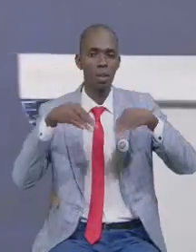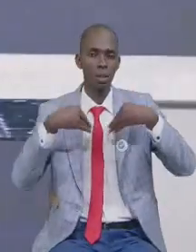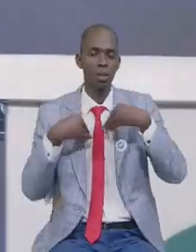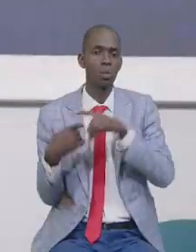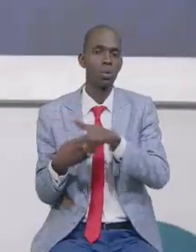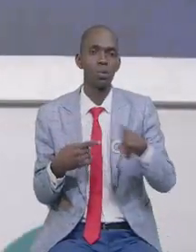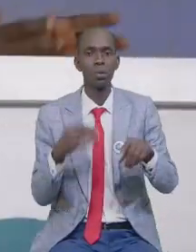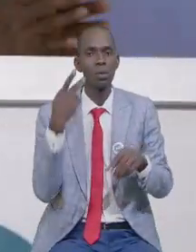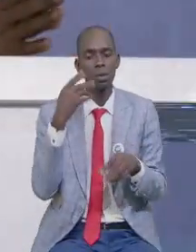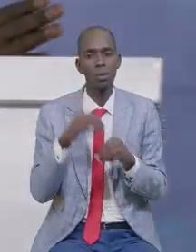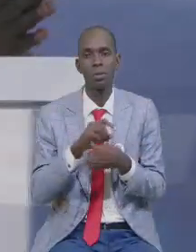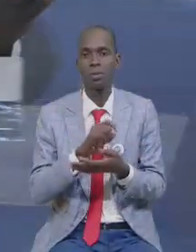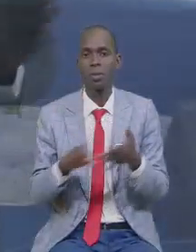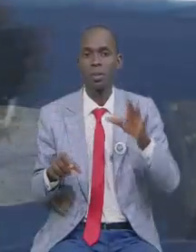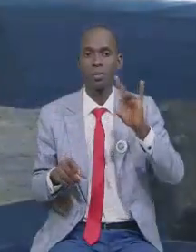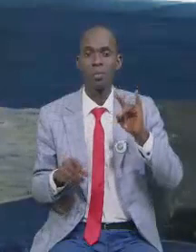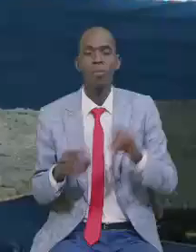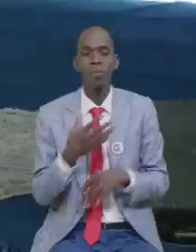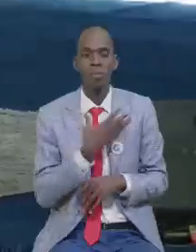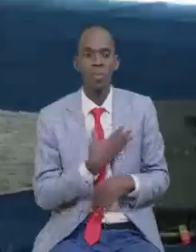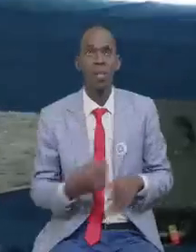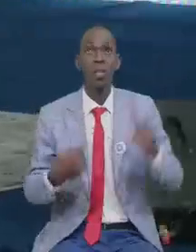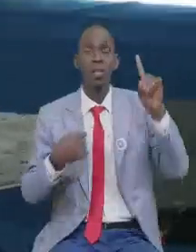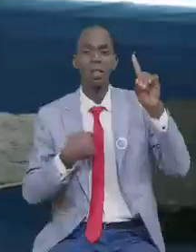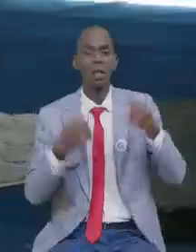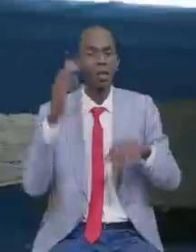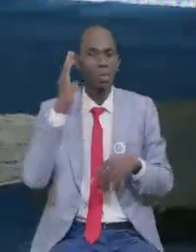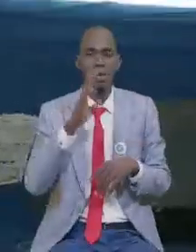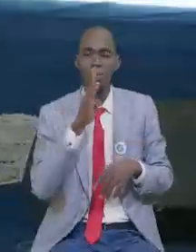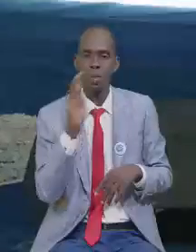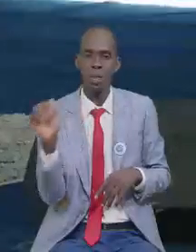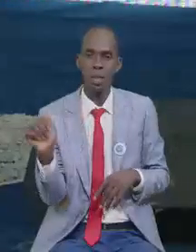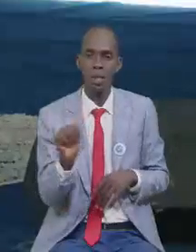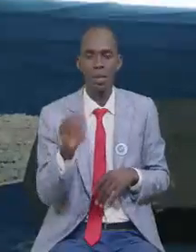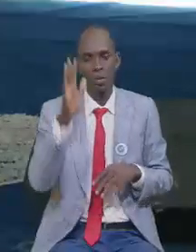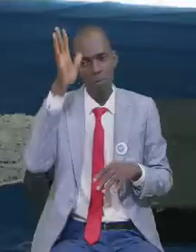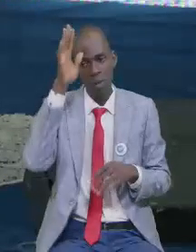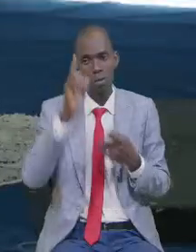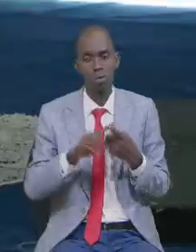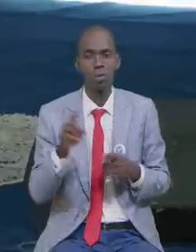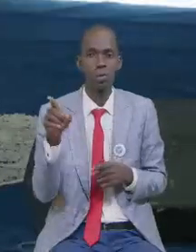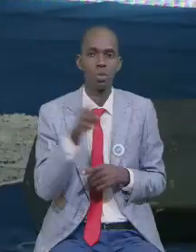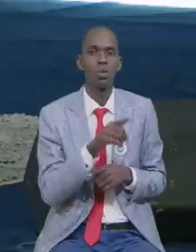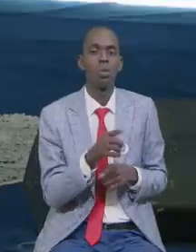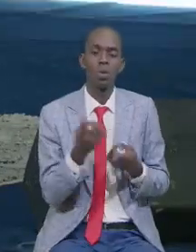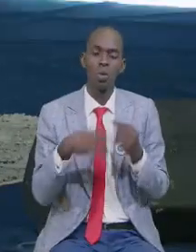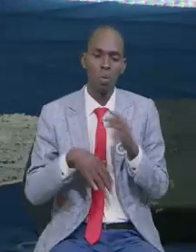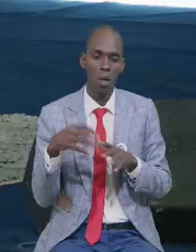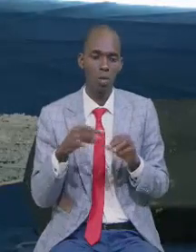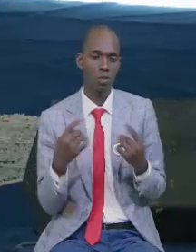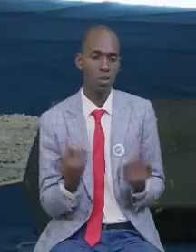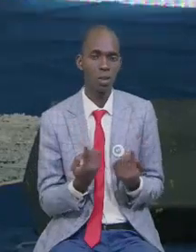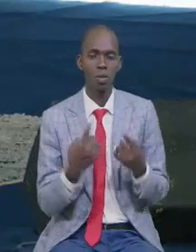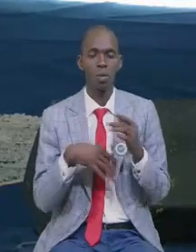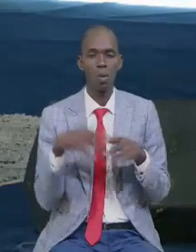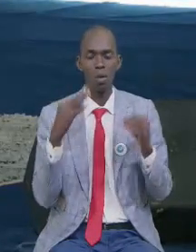verse 18 it says, and I will be a father unto you. Come out of sin, come out of